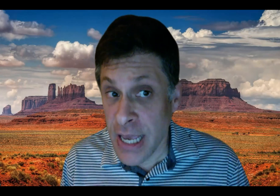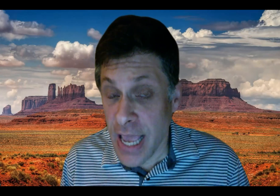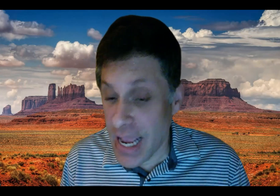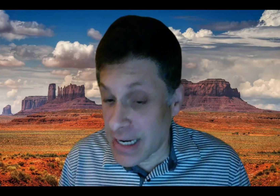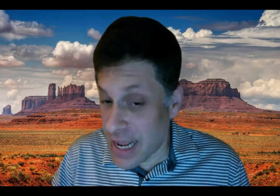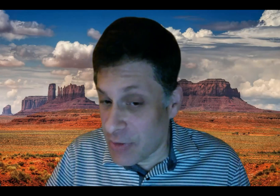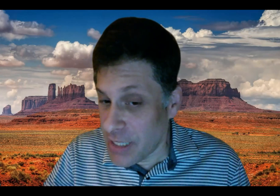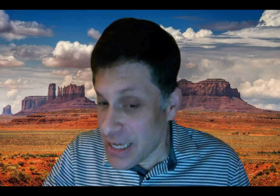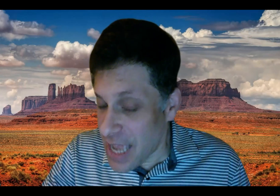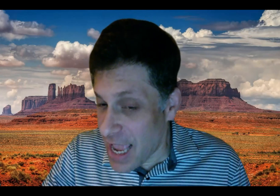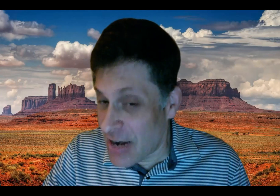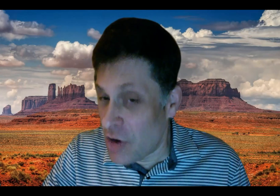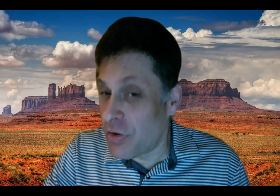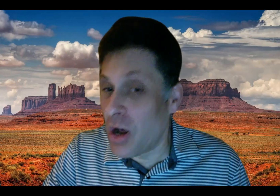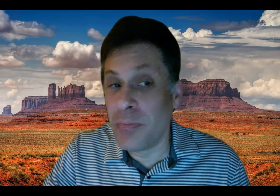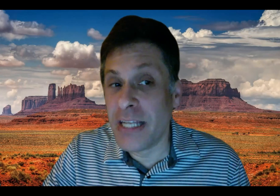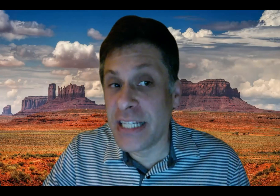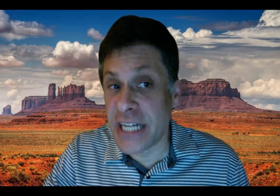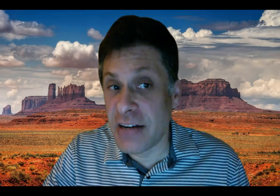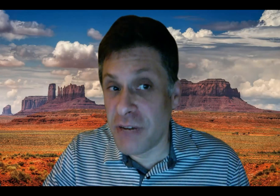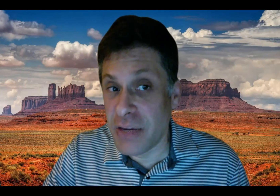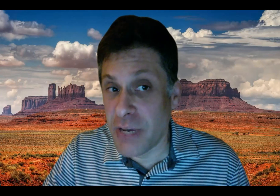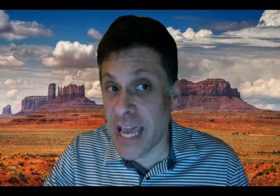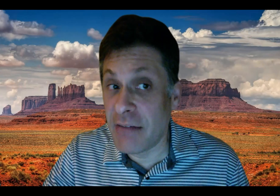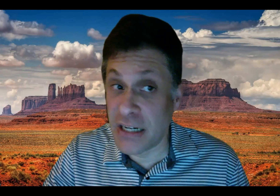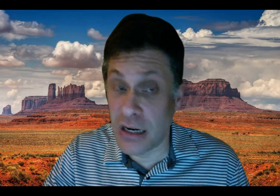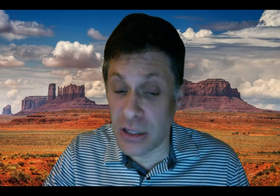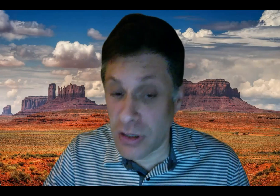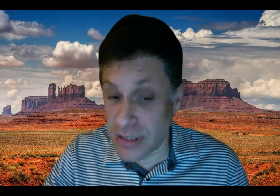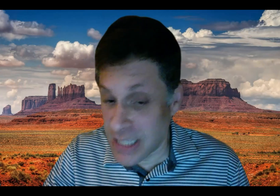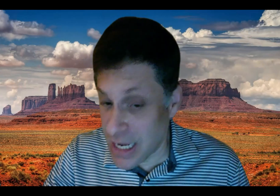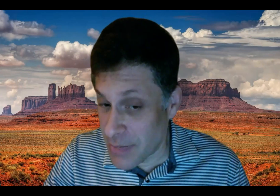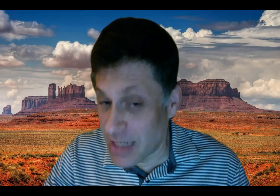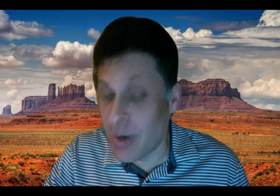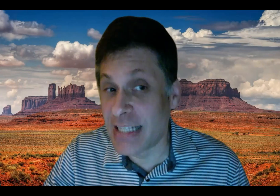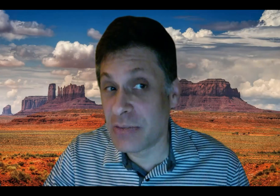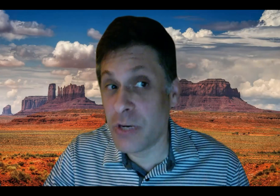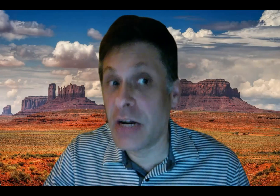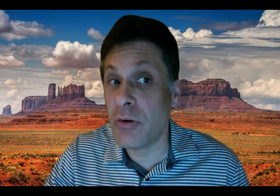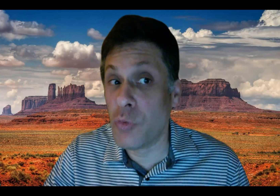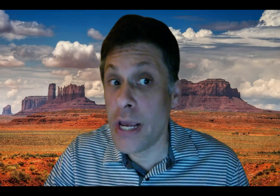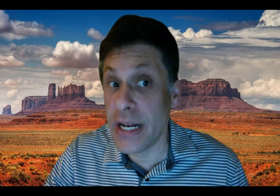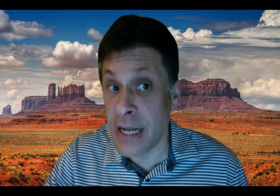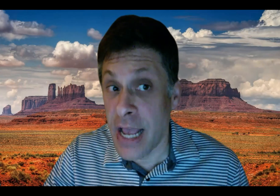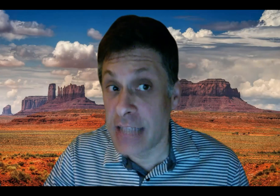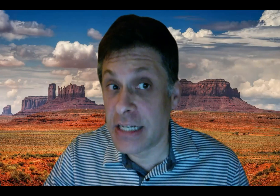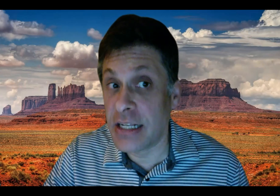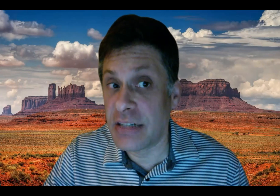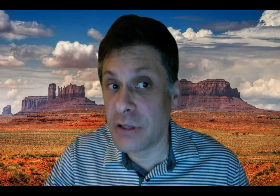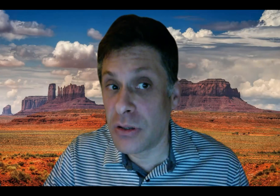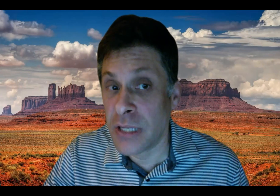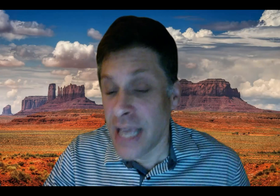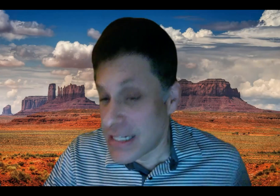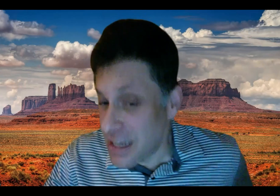forward, and really an overall message of we can't rest on our laurels, otherwise we don't win as a